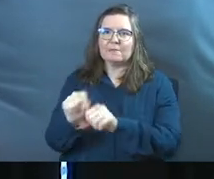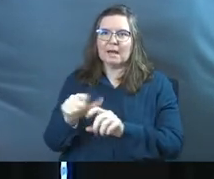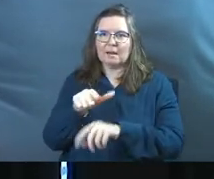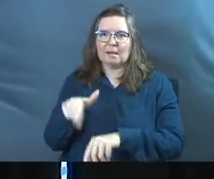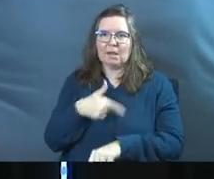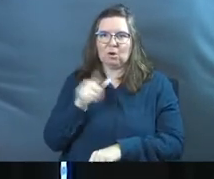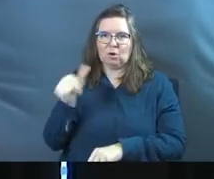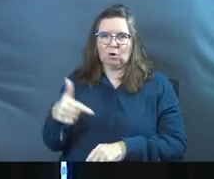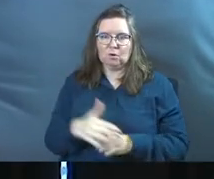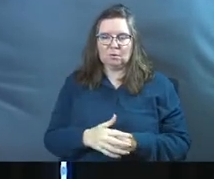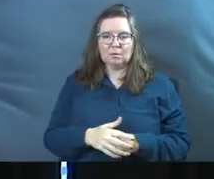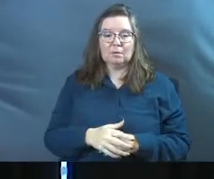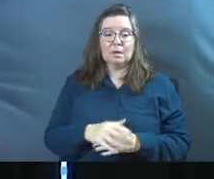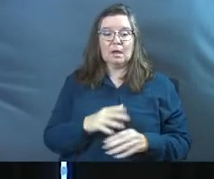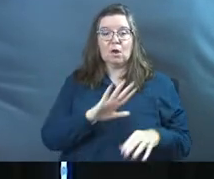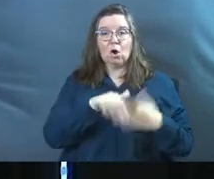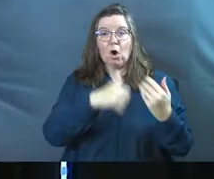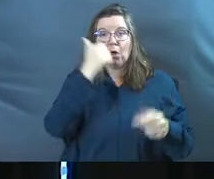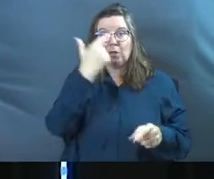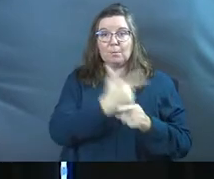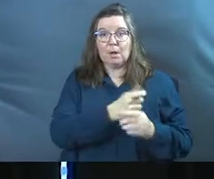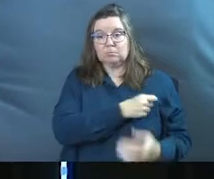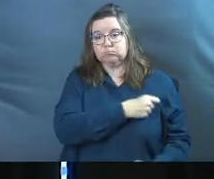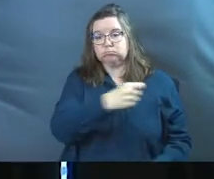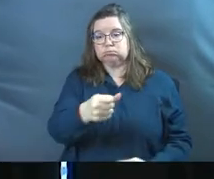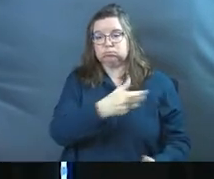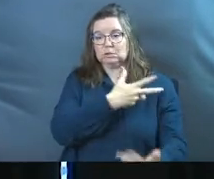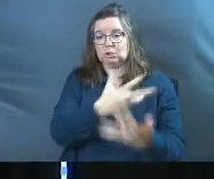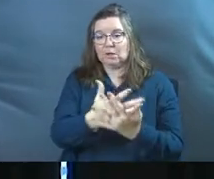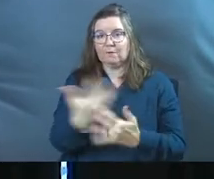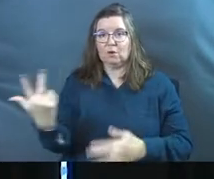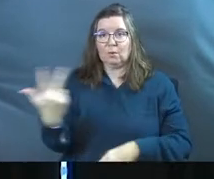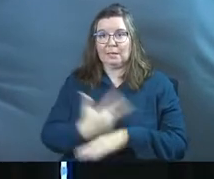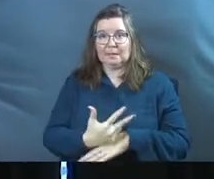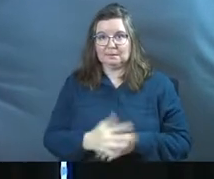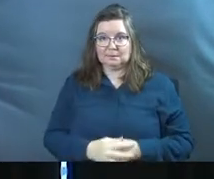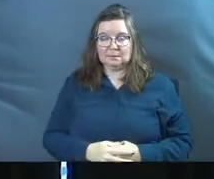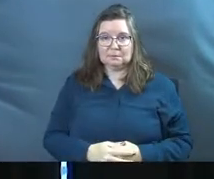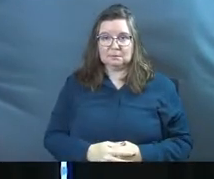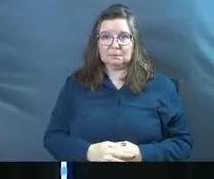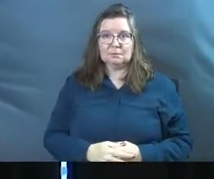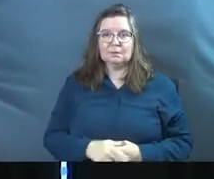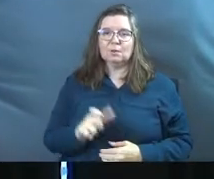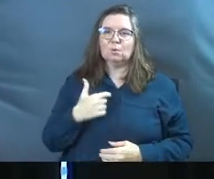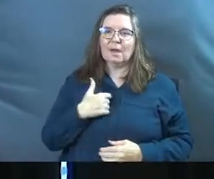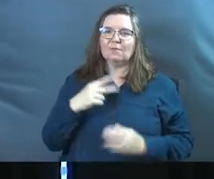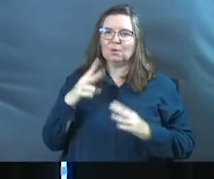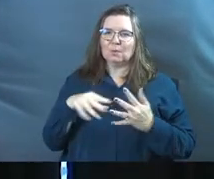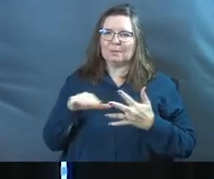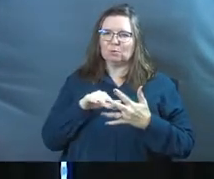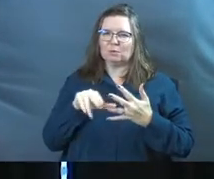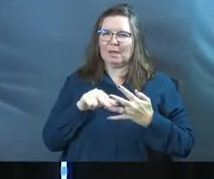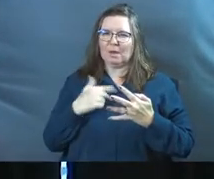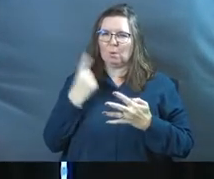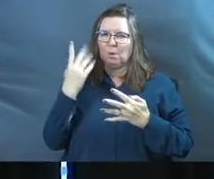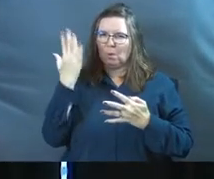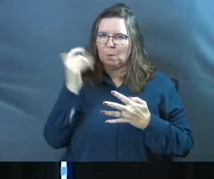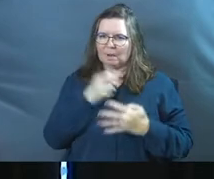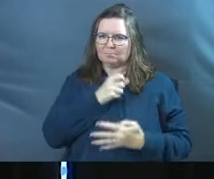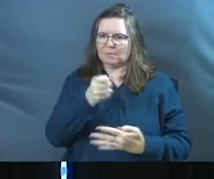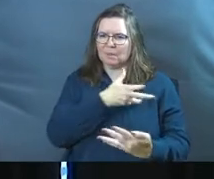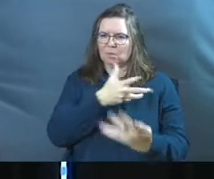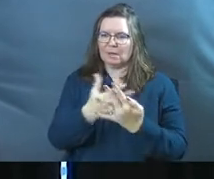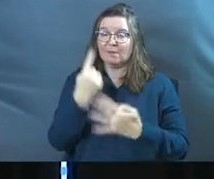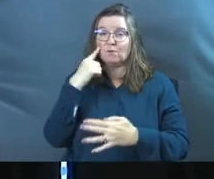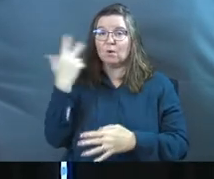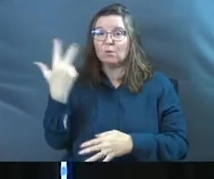later. And he throws all the brothers in jail for 3 days. And you have to kind of read between the lines and wonder why he threw him in